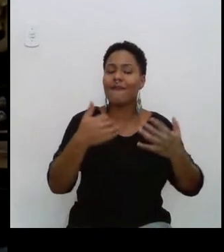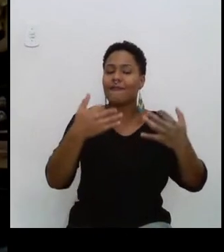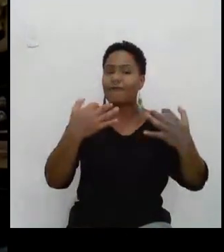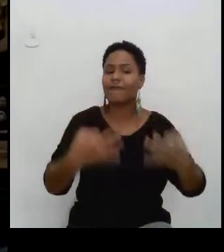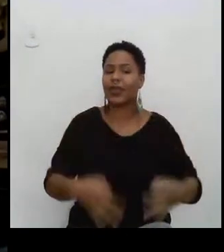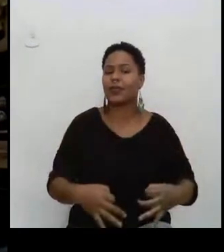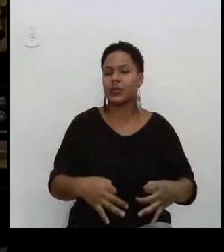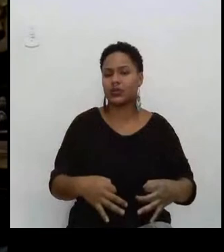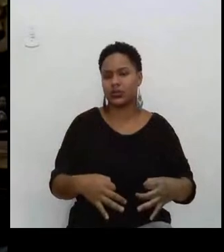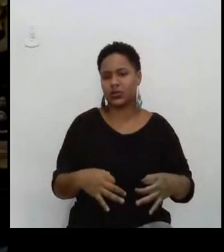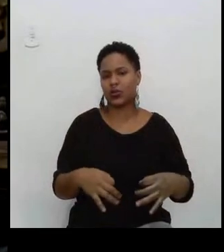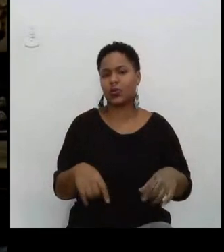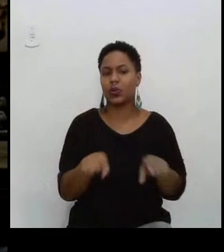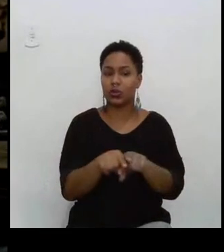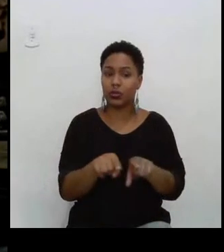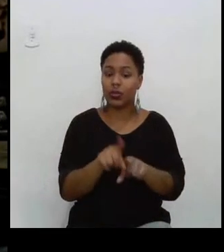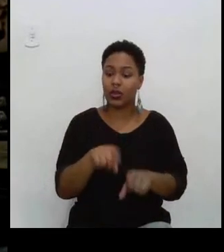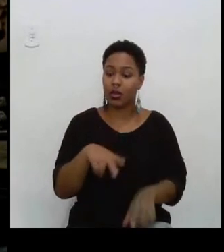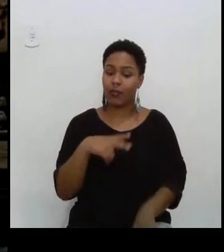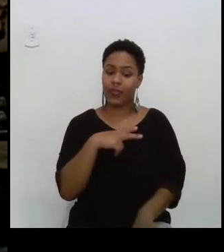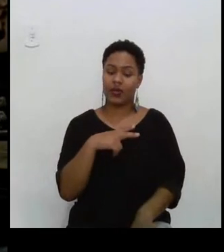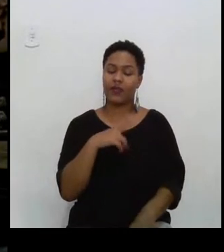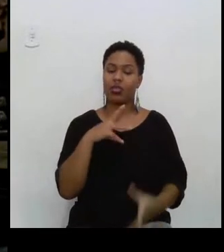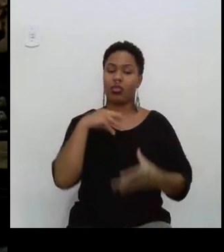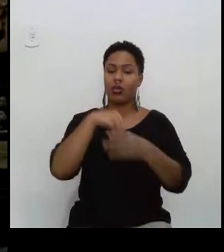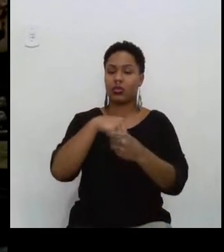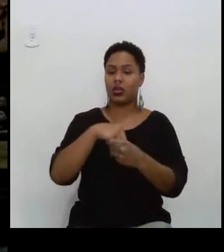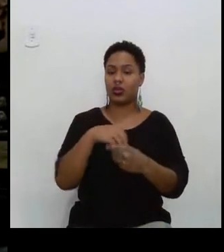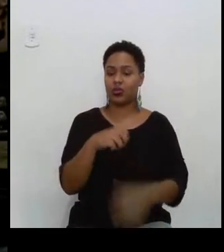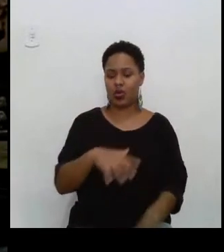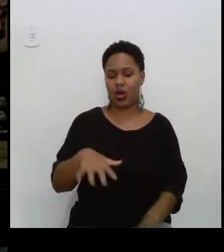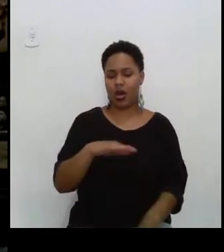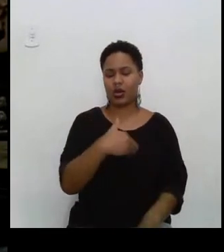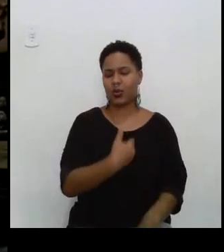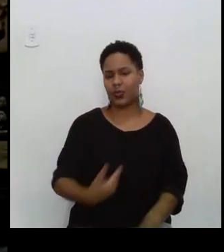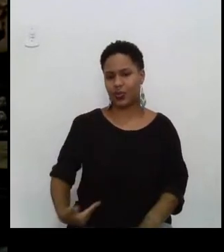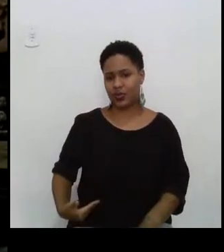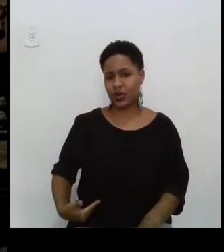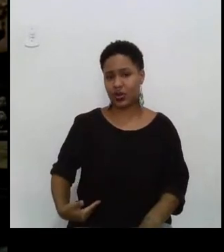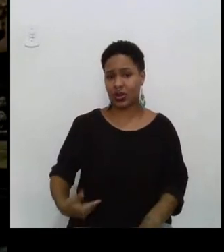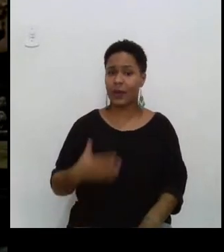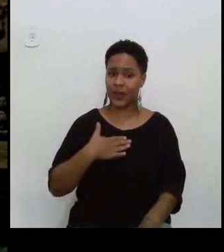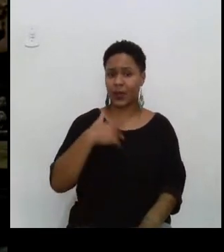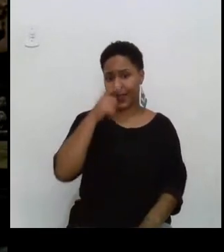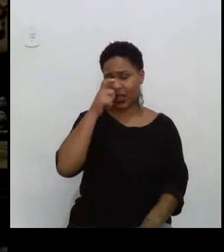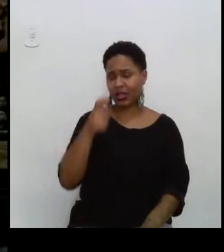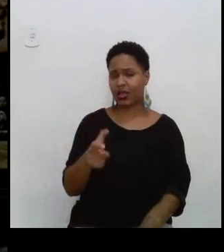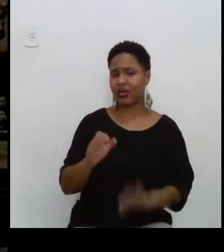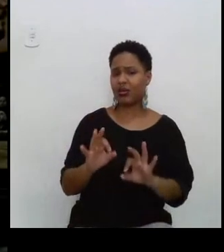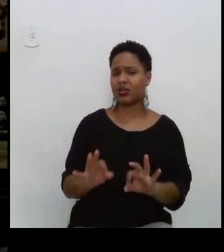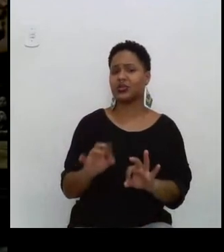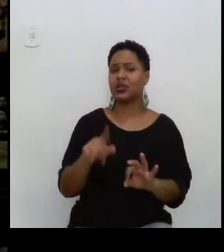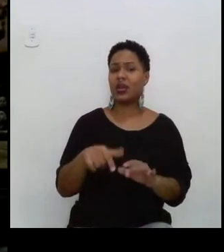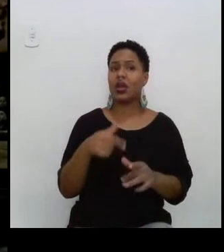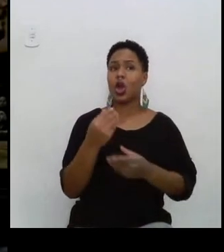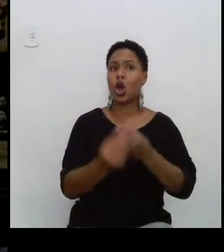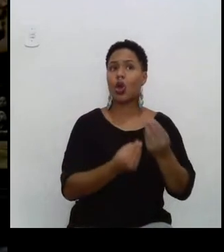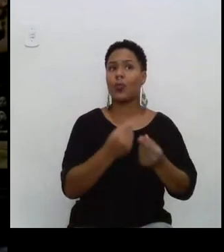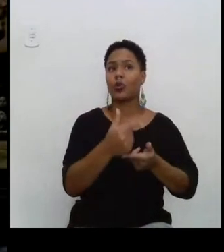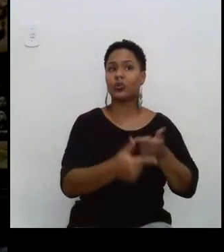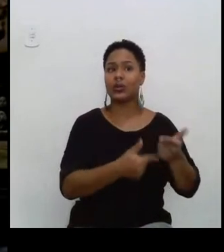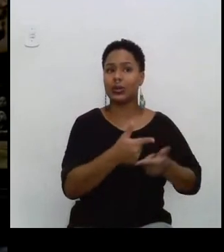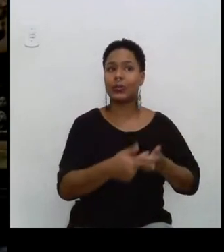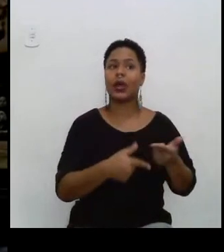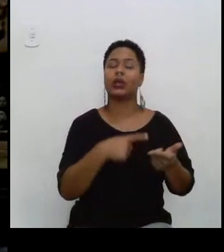testing and deployment of work in Big Warehouse